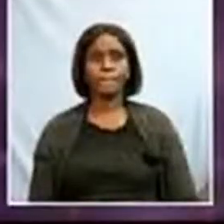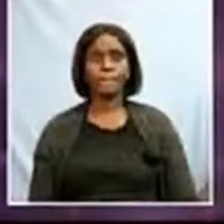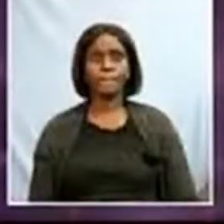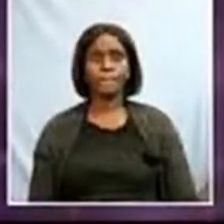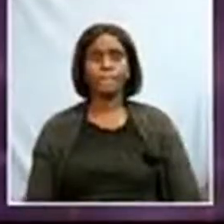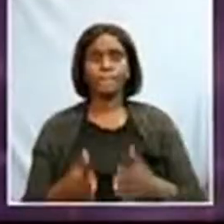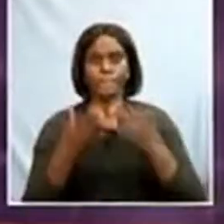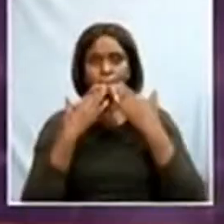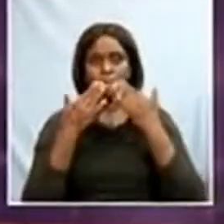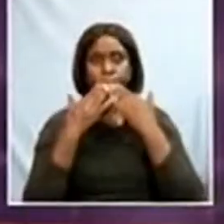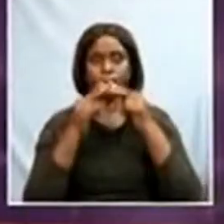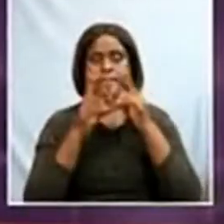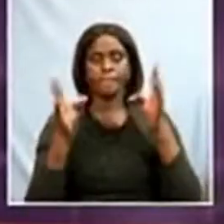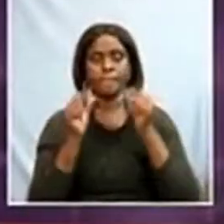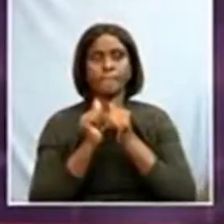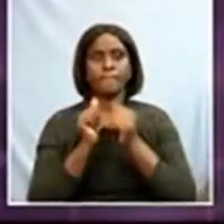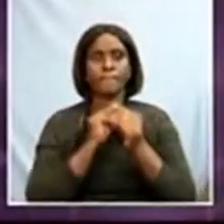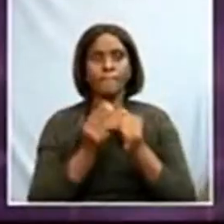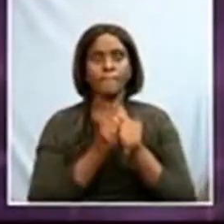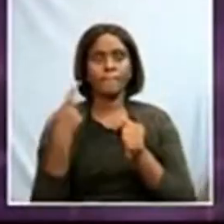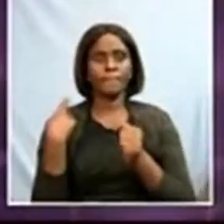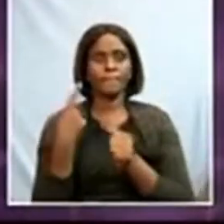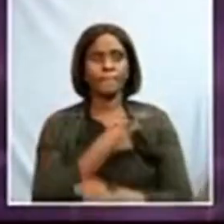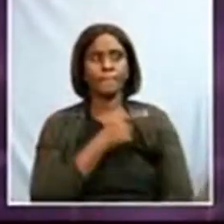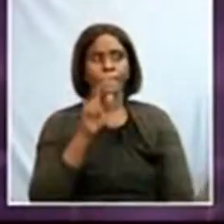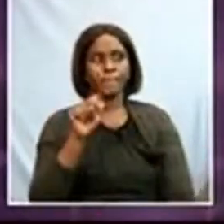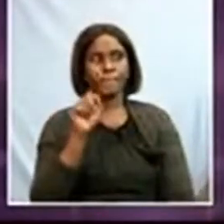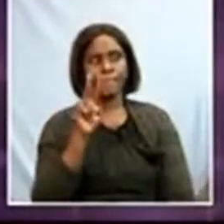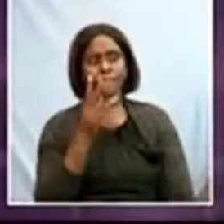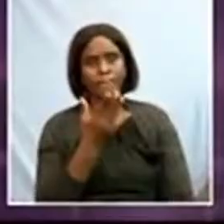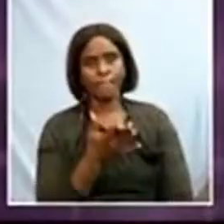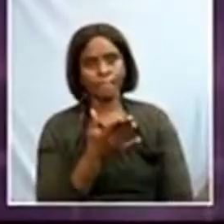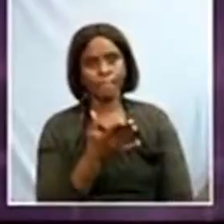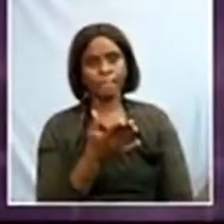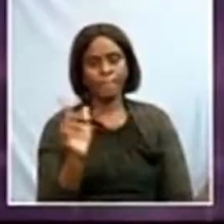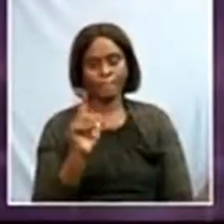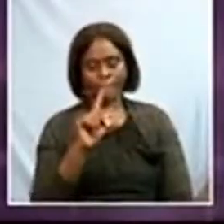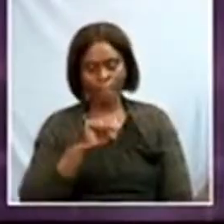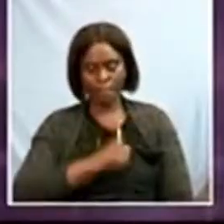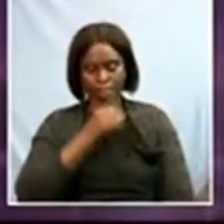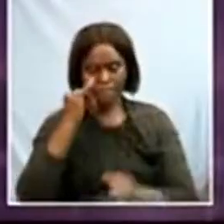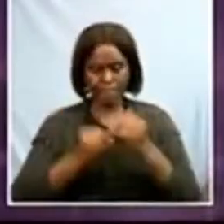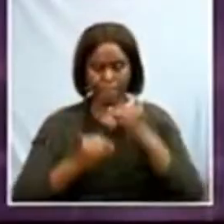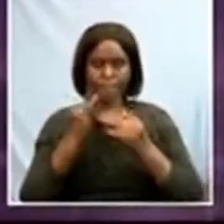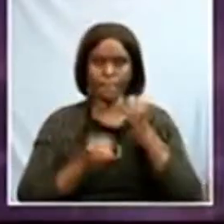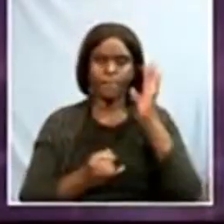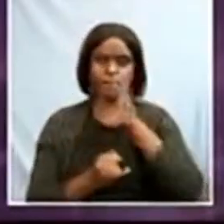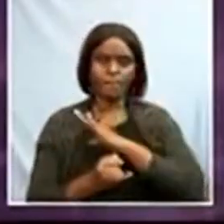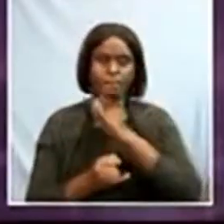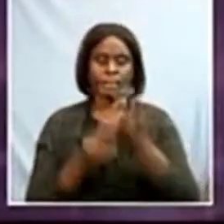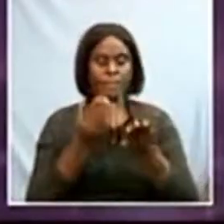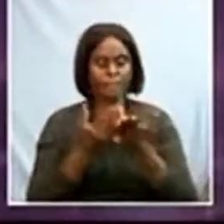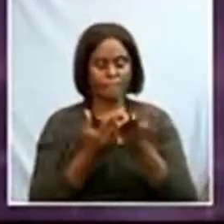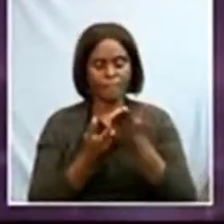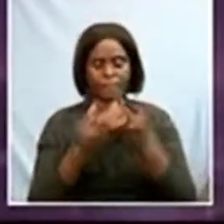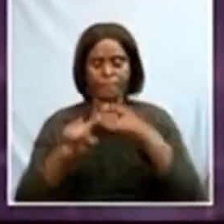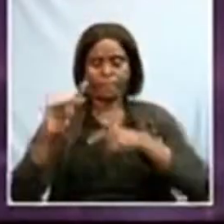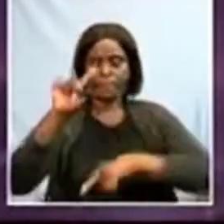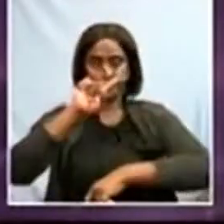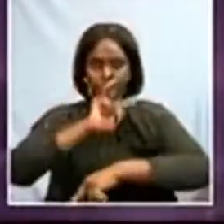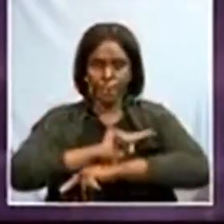Well, thank you so much for being with us on Parliament Television. This is where we come to the end of